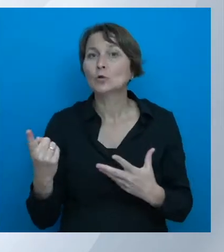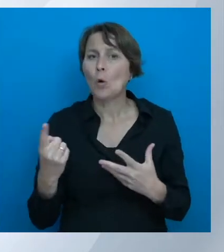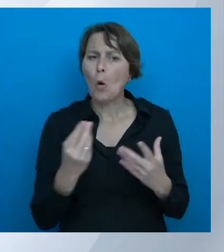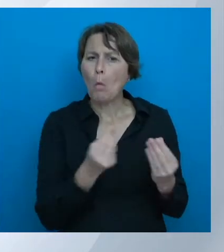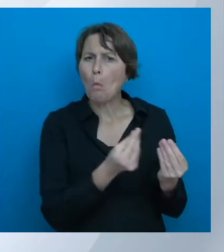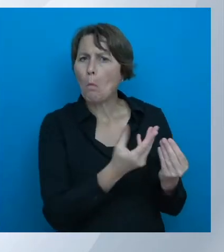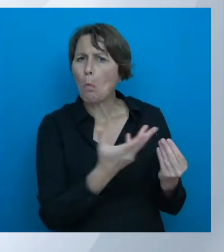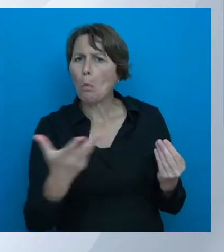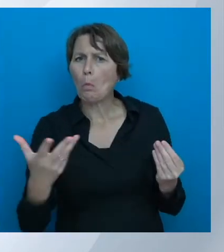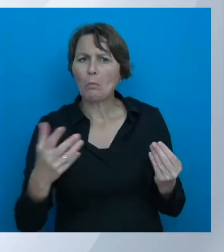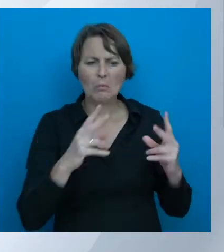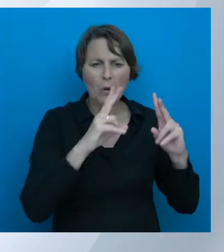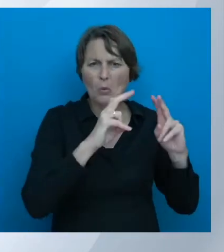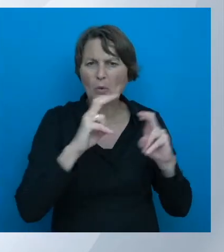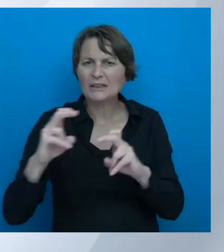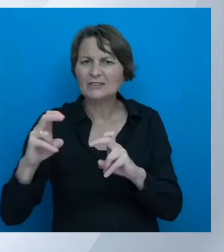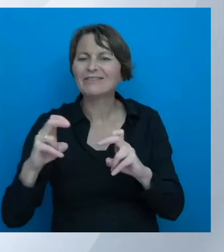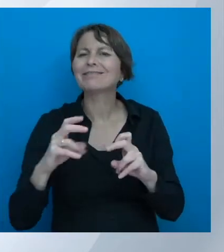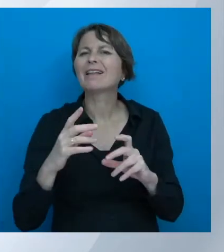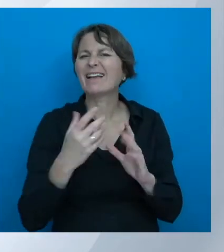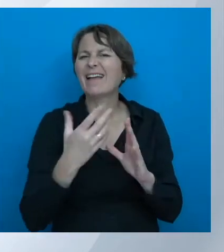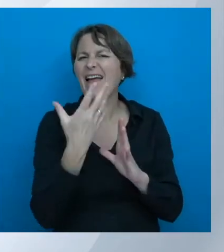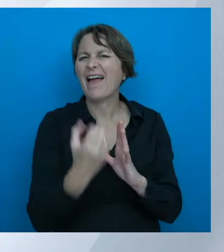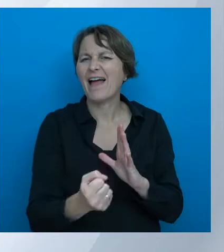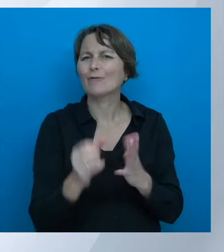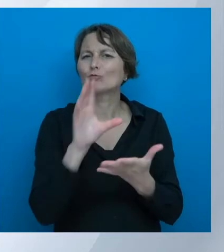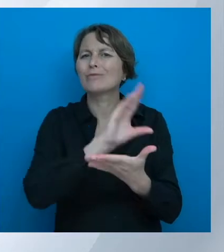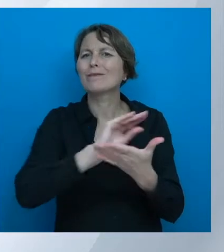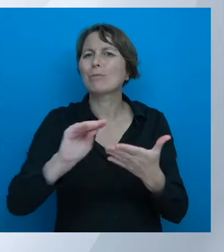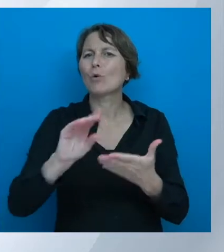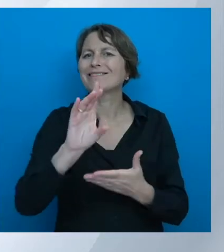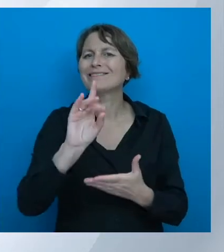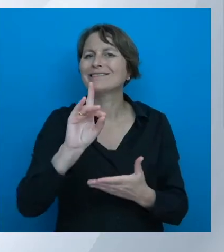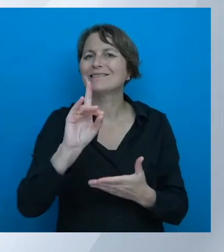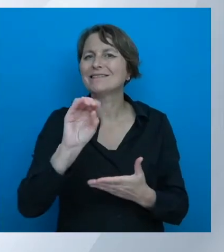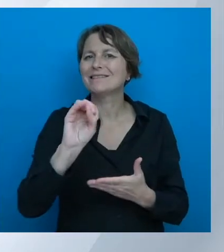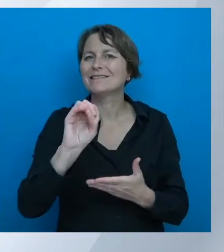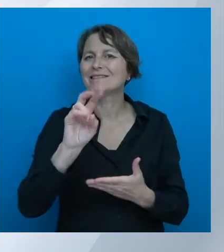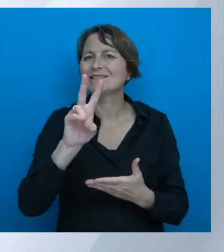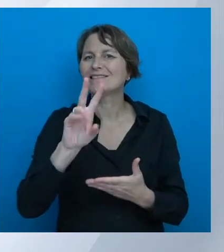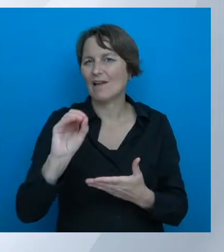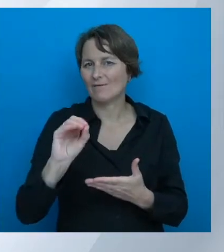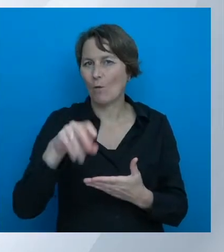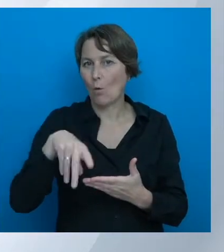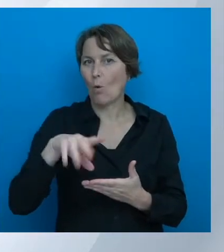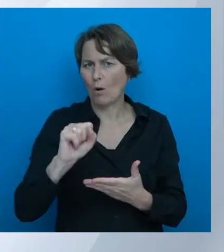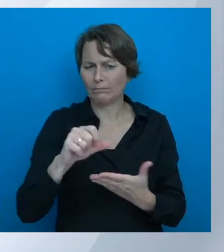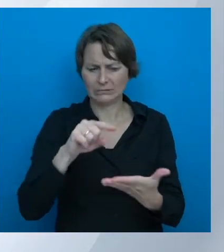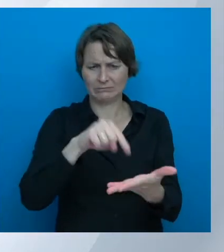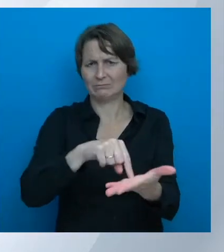of DevOps reports, which really supports the move to the cloud to help your team.